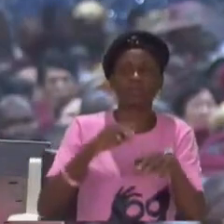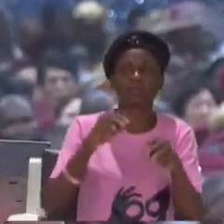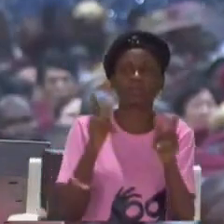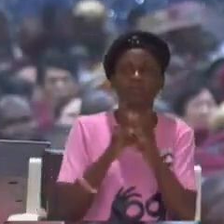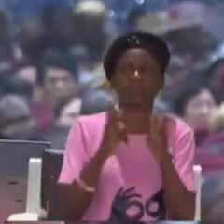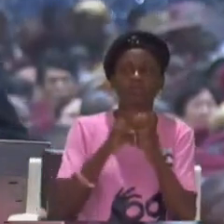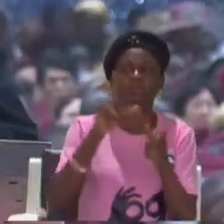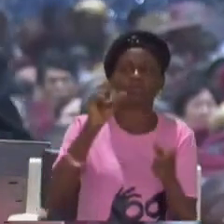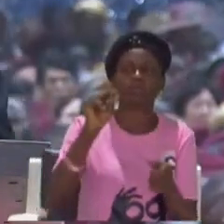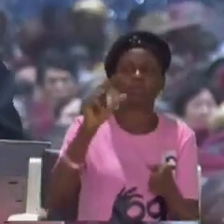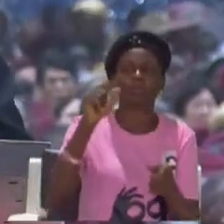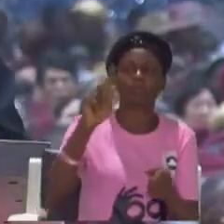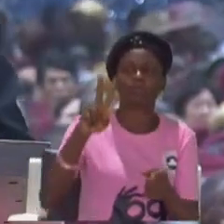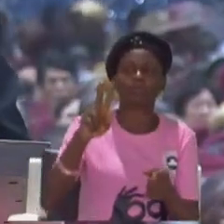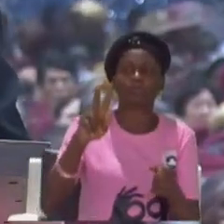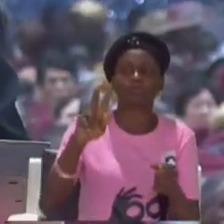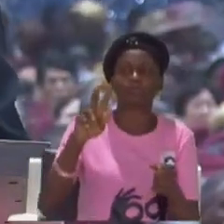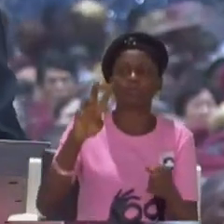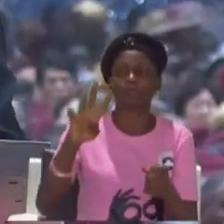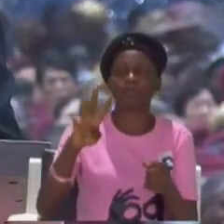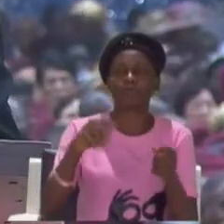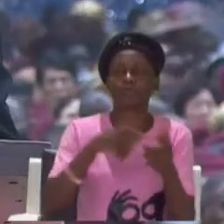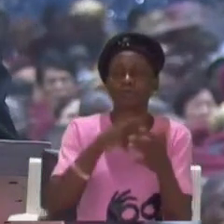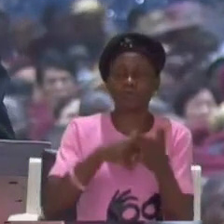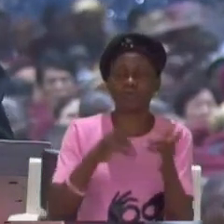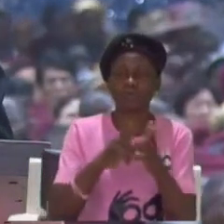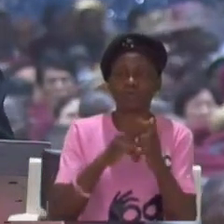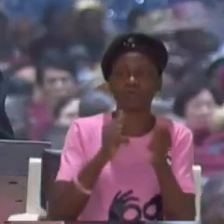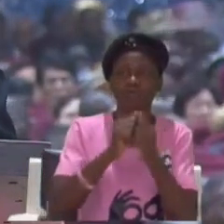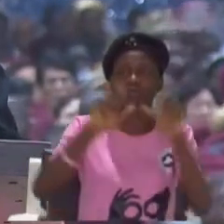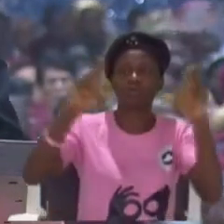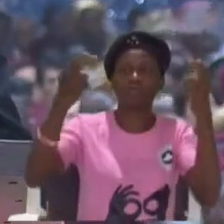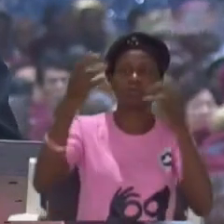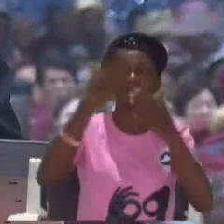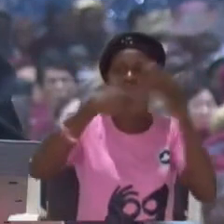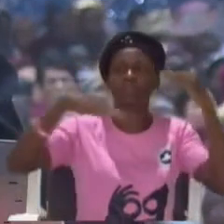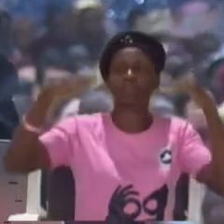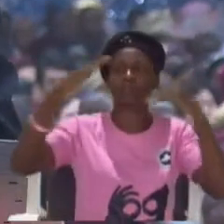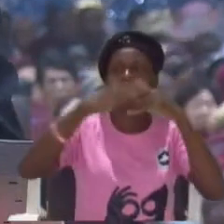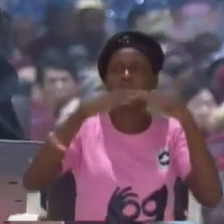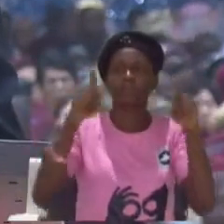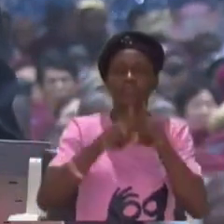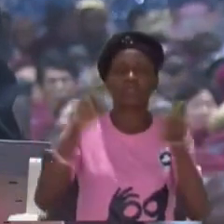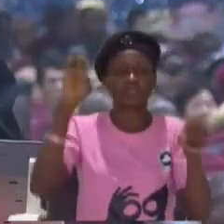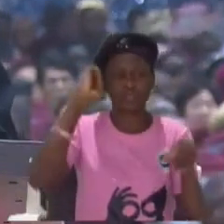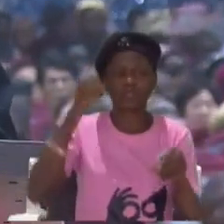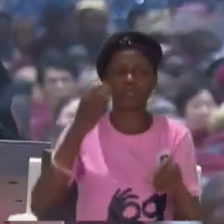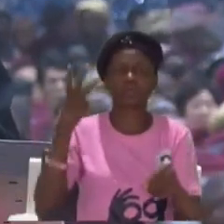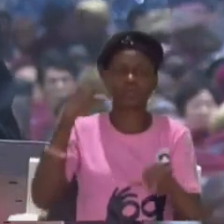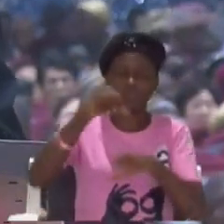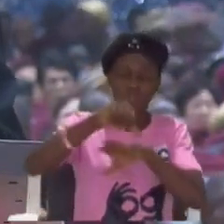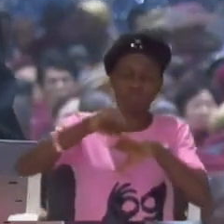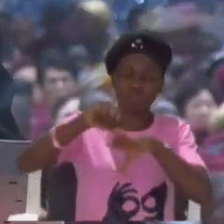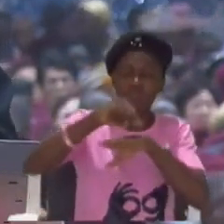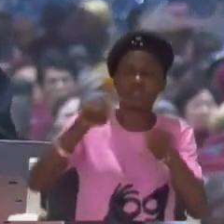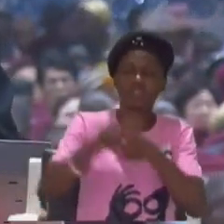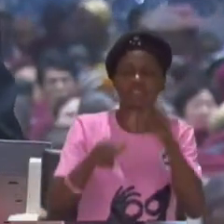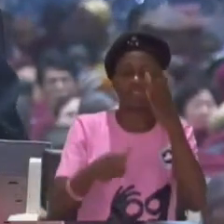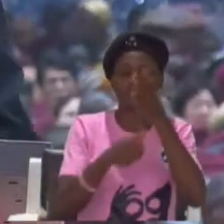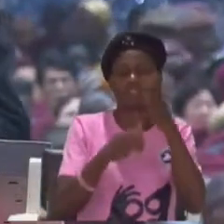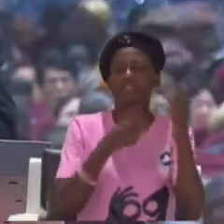2024, this convention that we are in with the theme Heaven, as he was anointed as an assistant